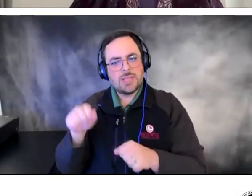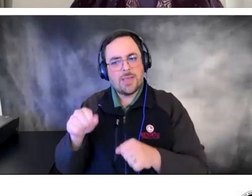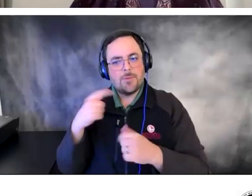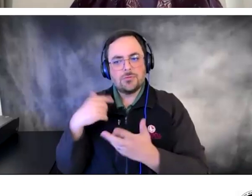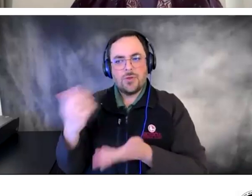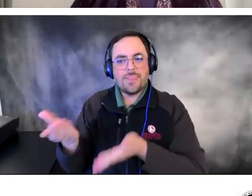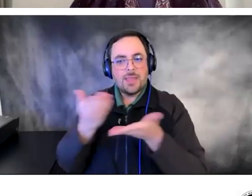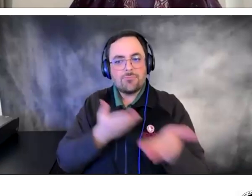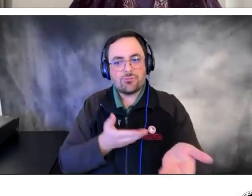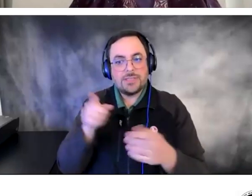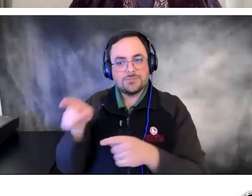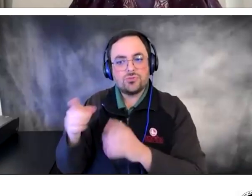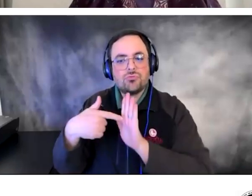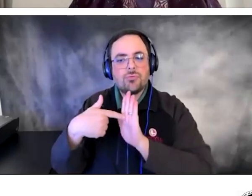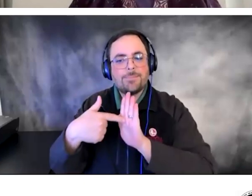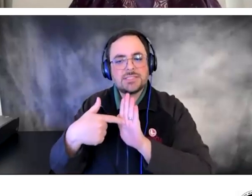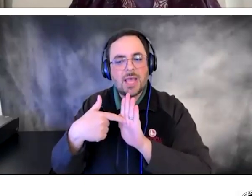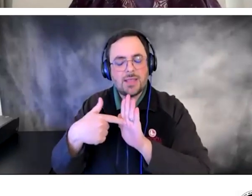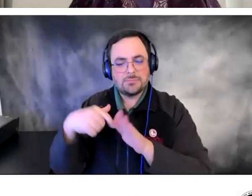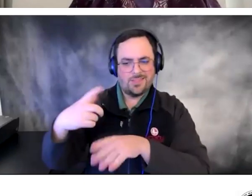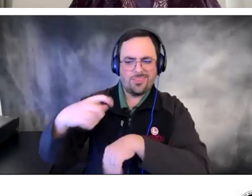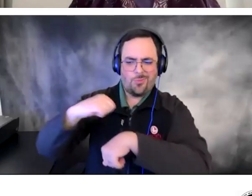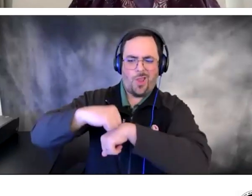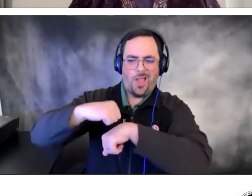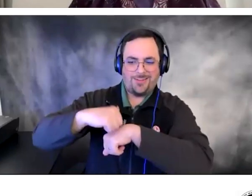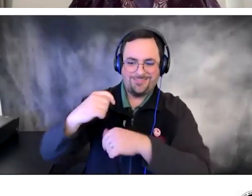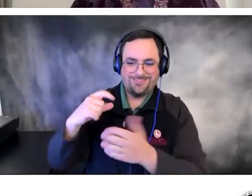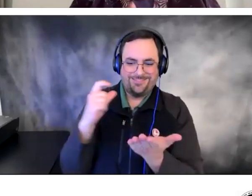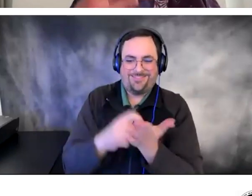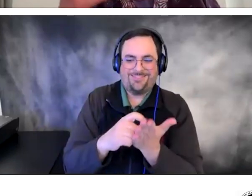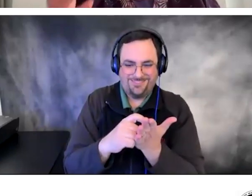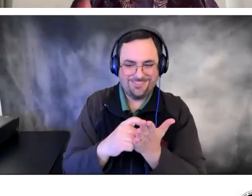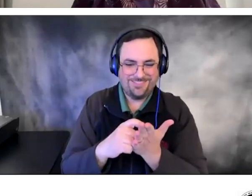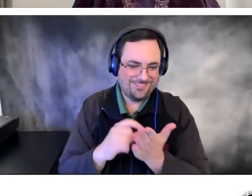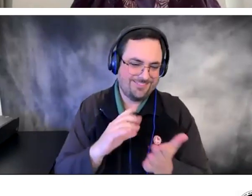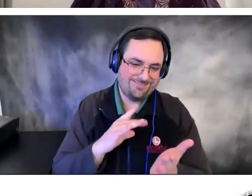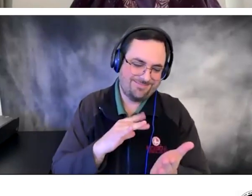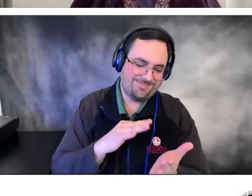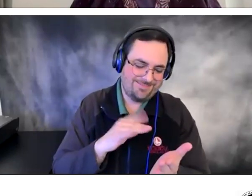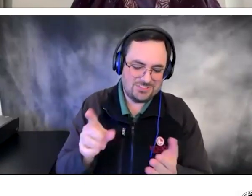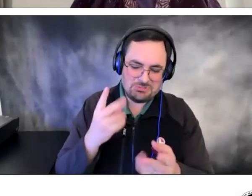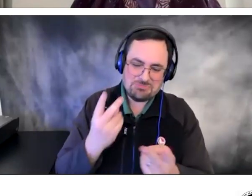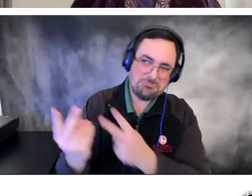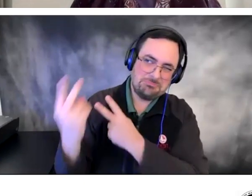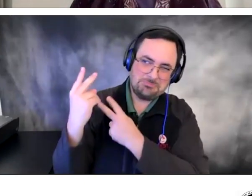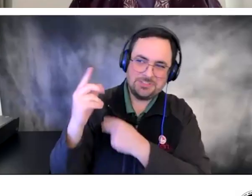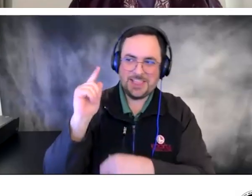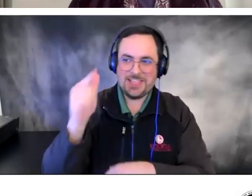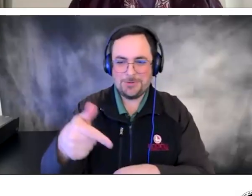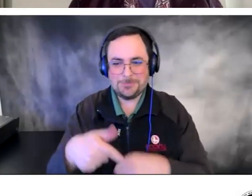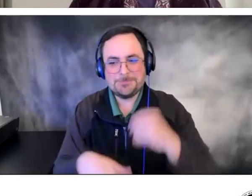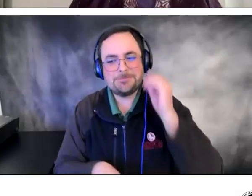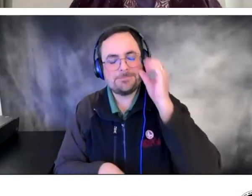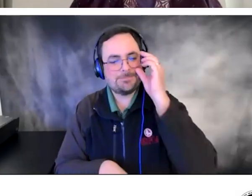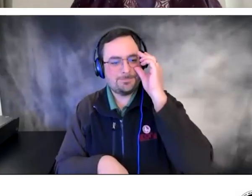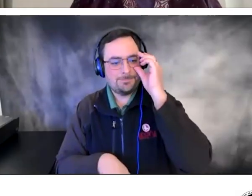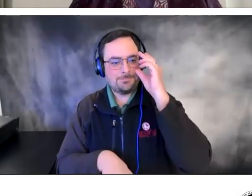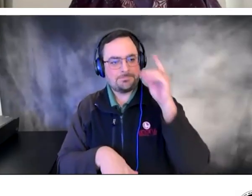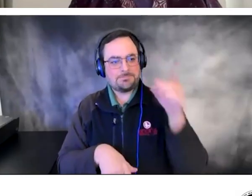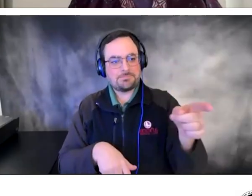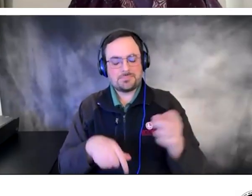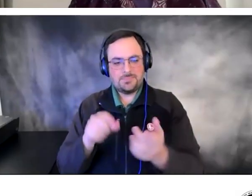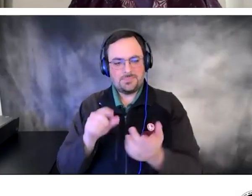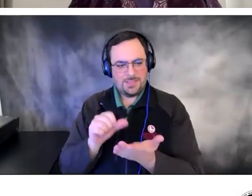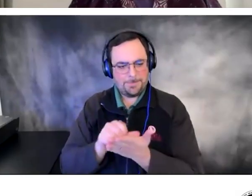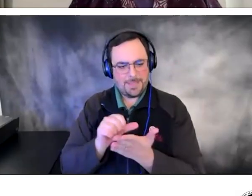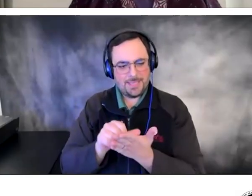into a container and brought back and put in a story in an experience book then. So the